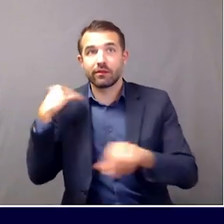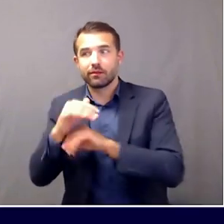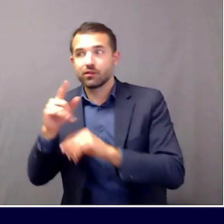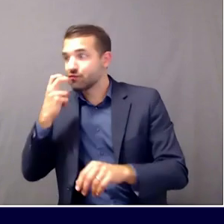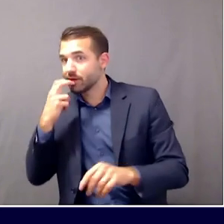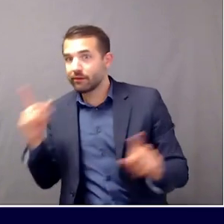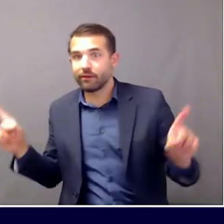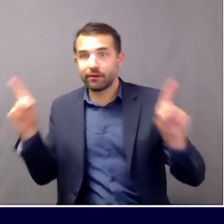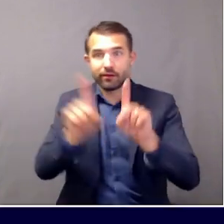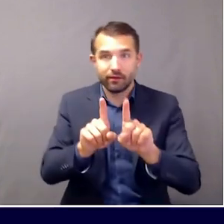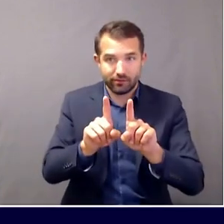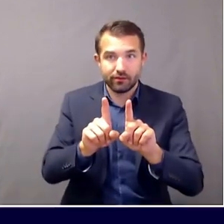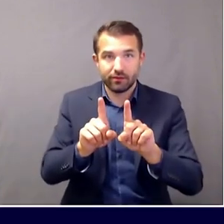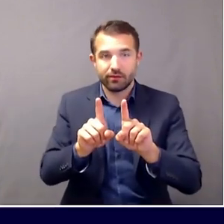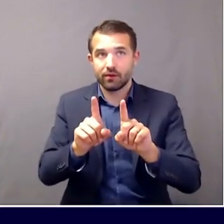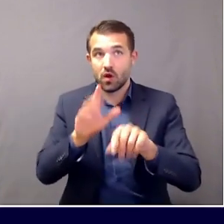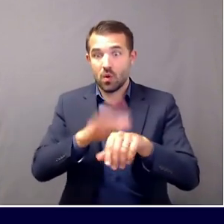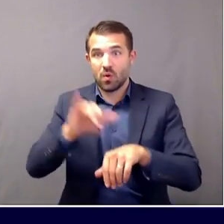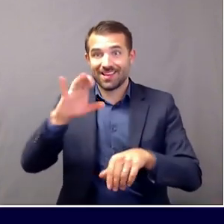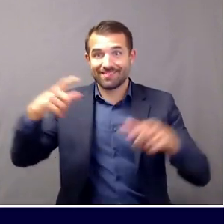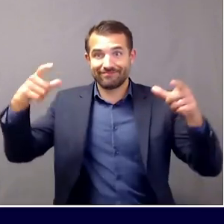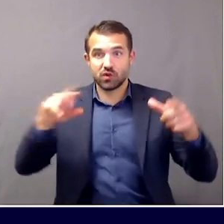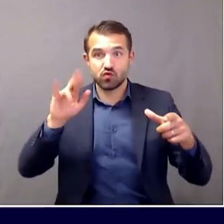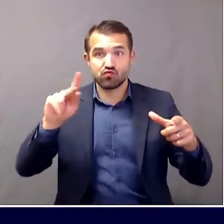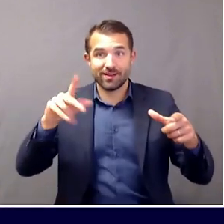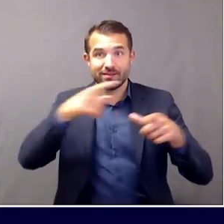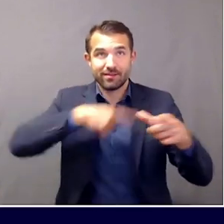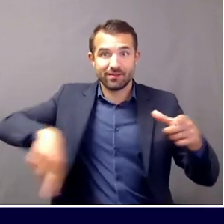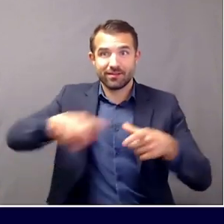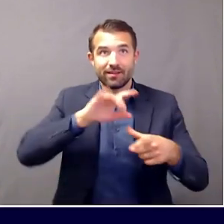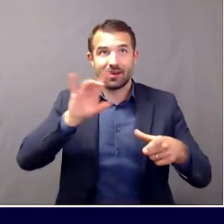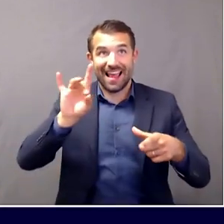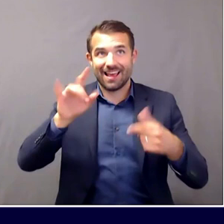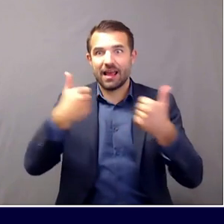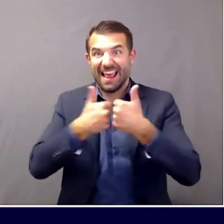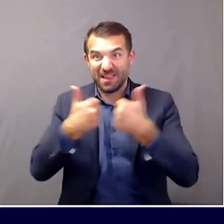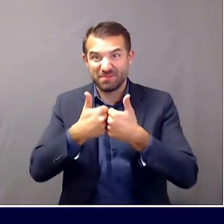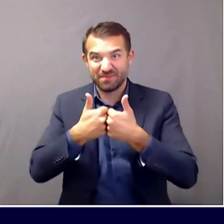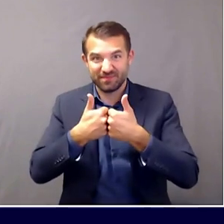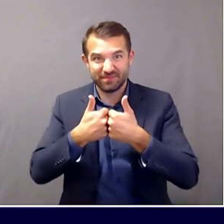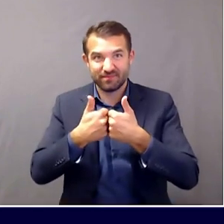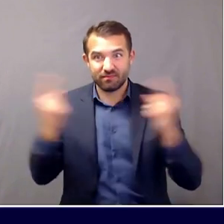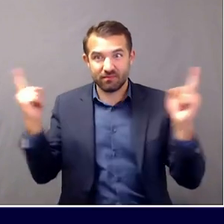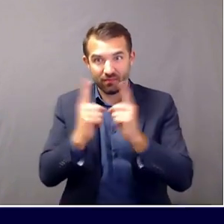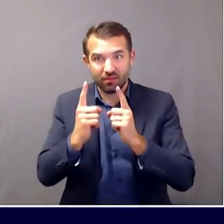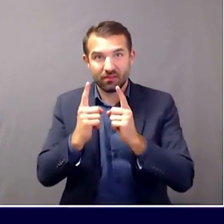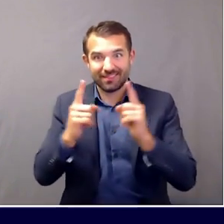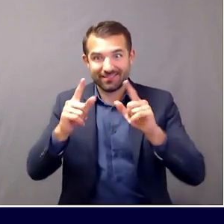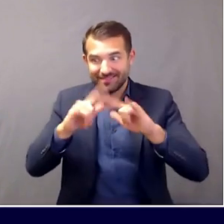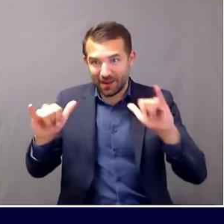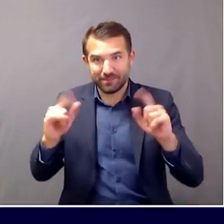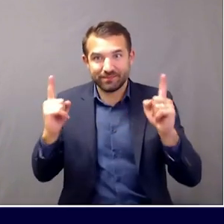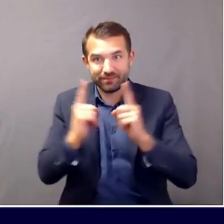they were on the ice for any of the 8 games that we are aware of. If so, that increases the likelihood that their